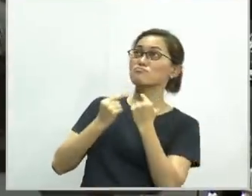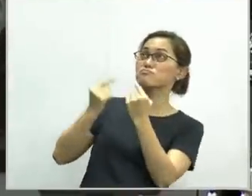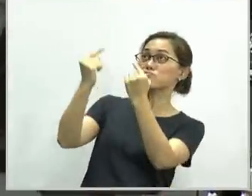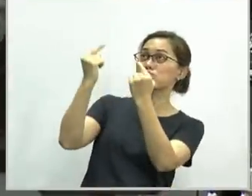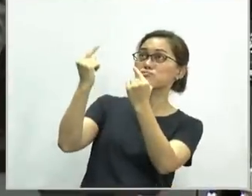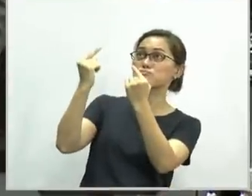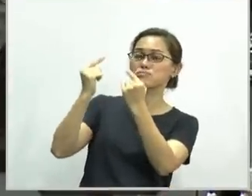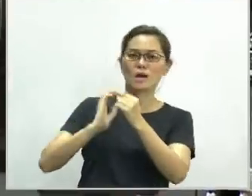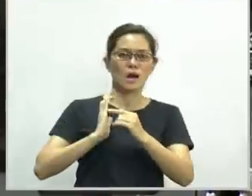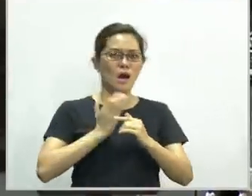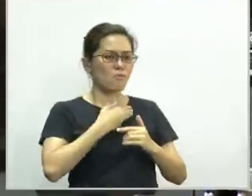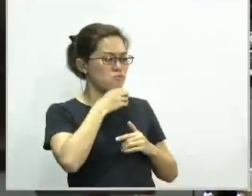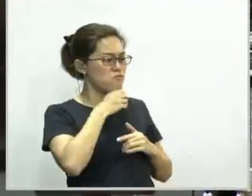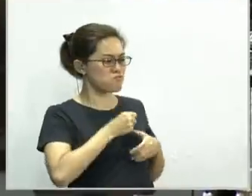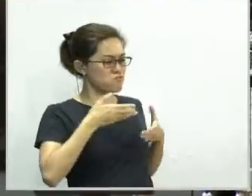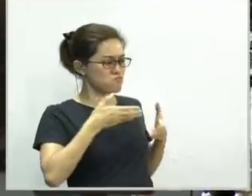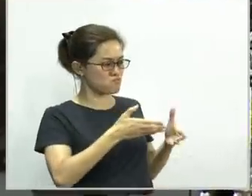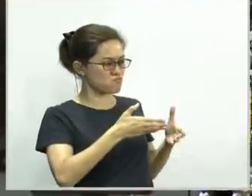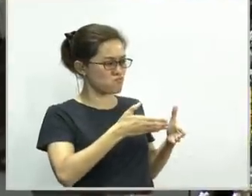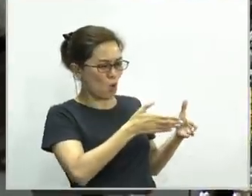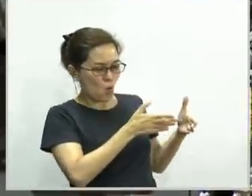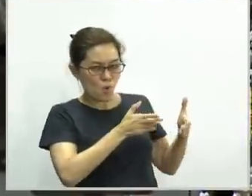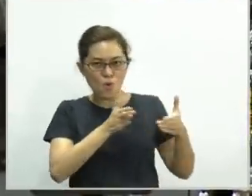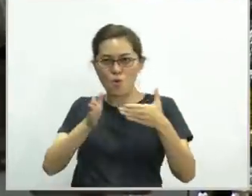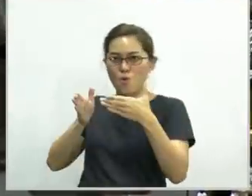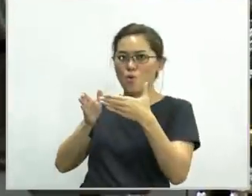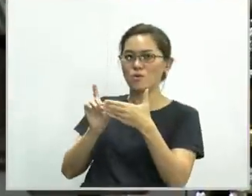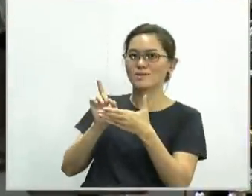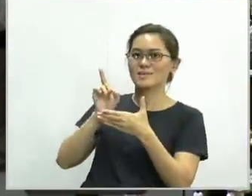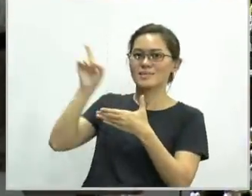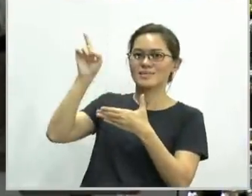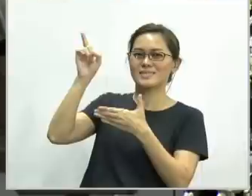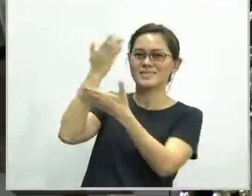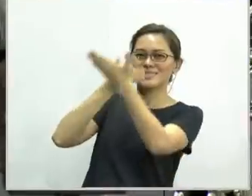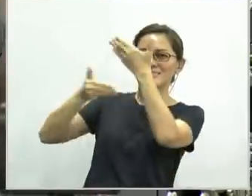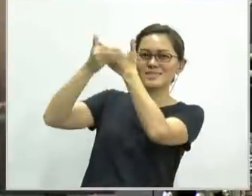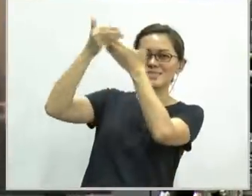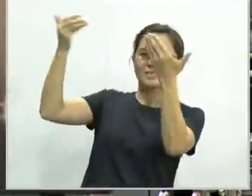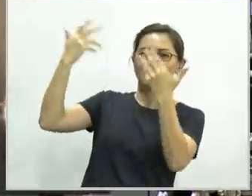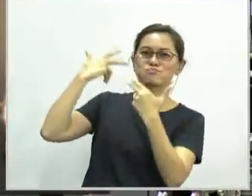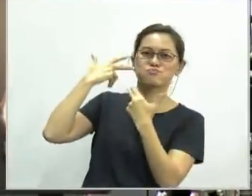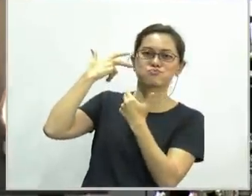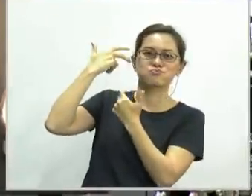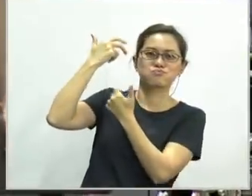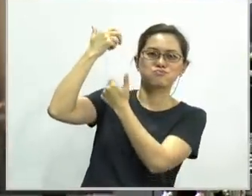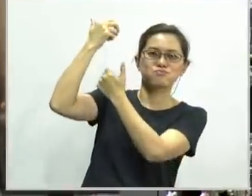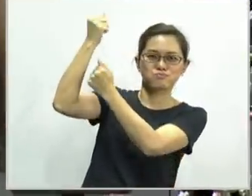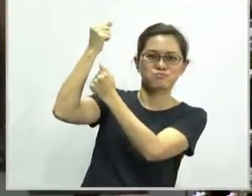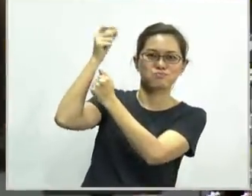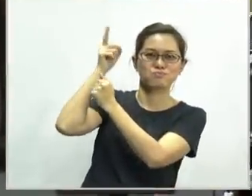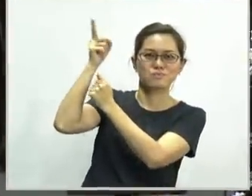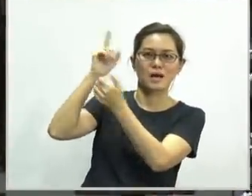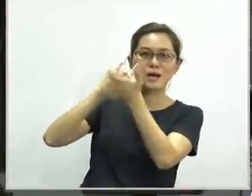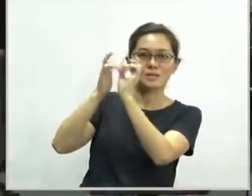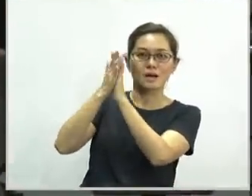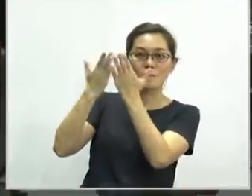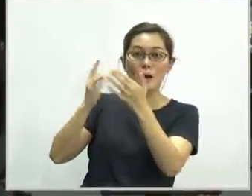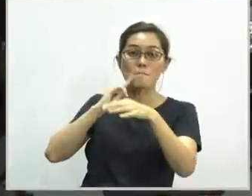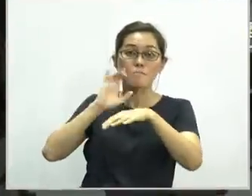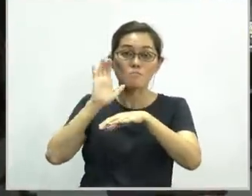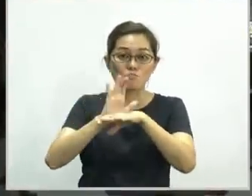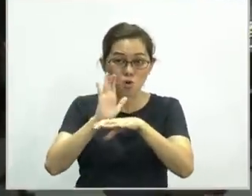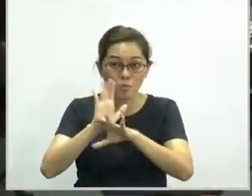from our ways, He will hear from heaven. And the Bible promises, listen to